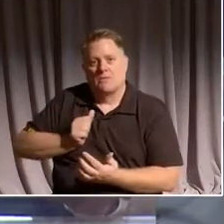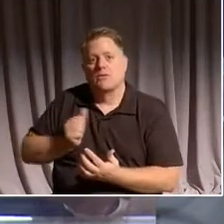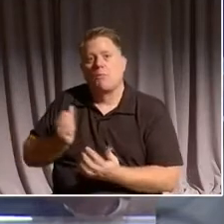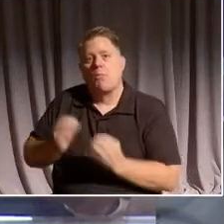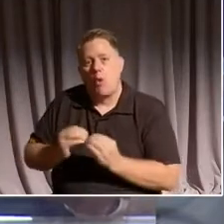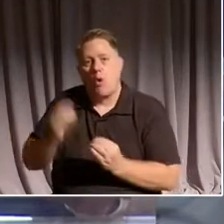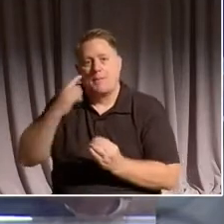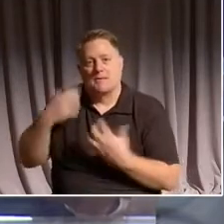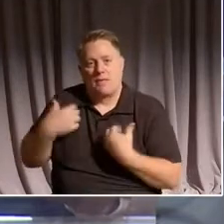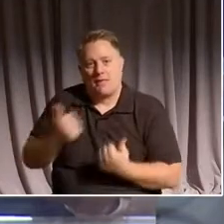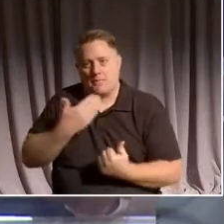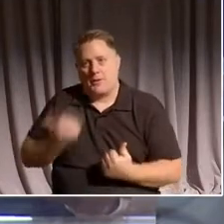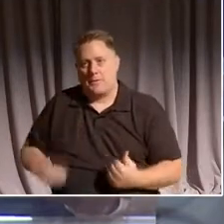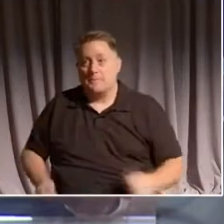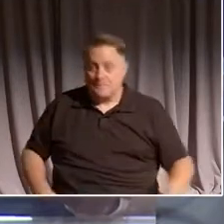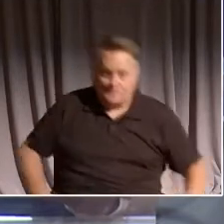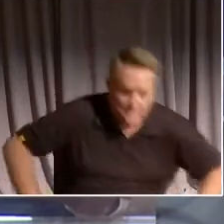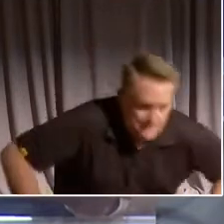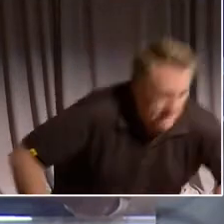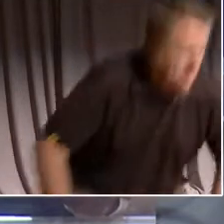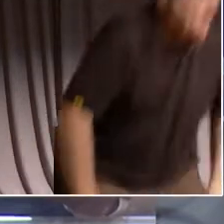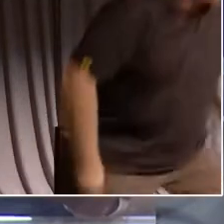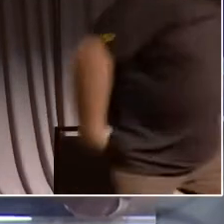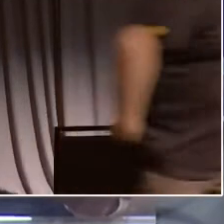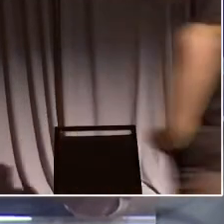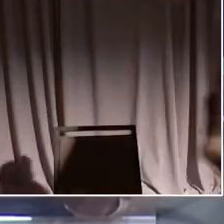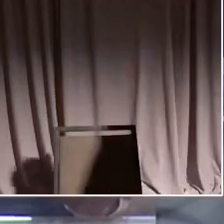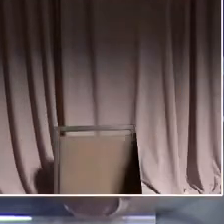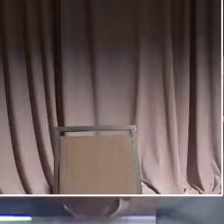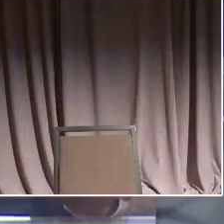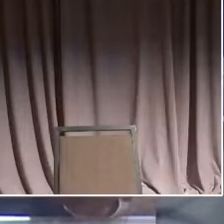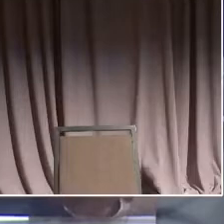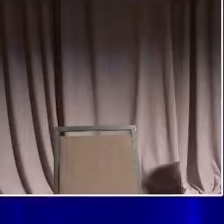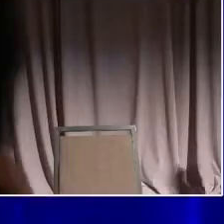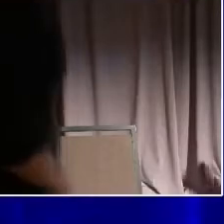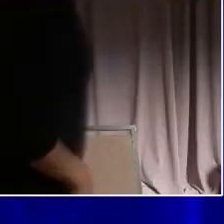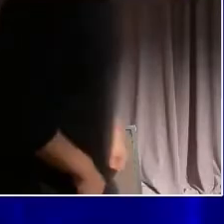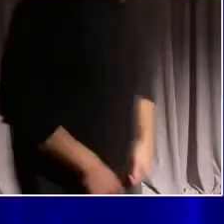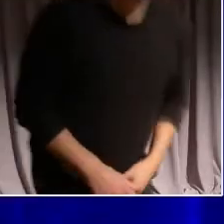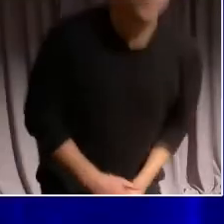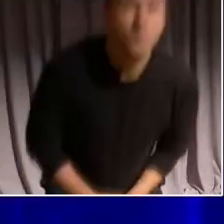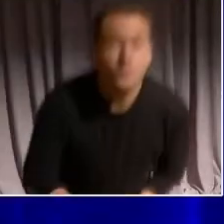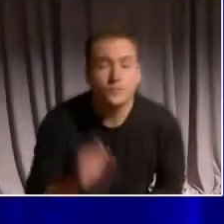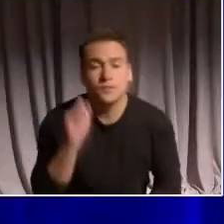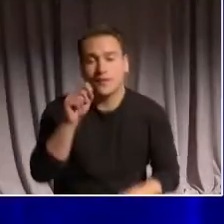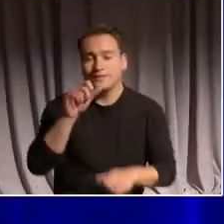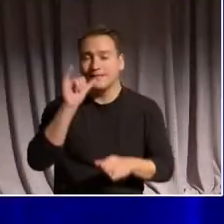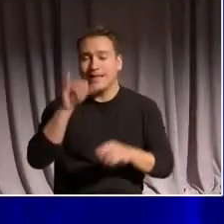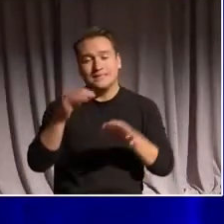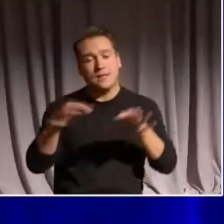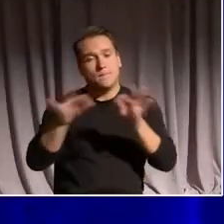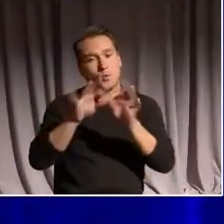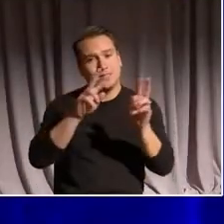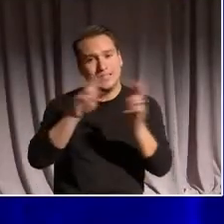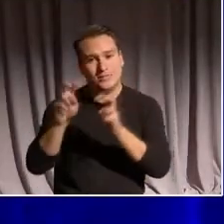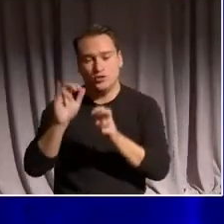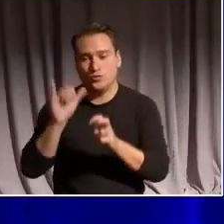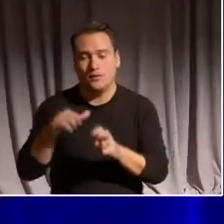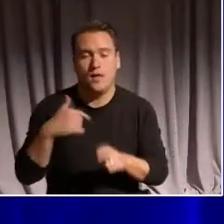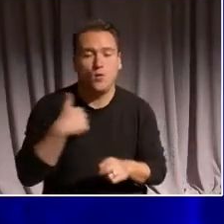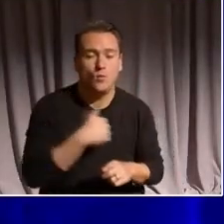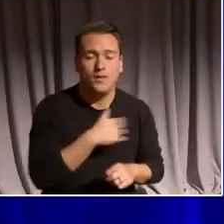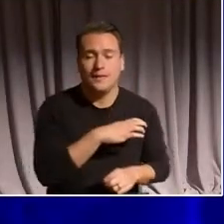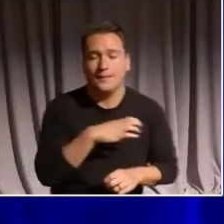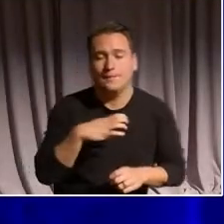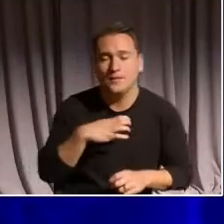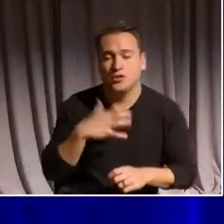time. Great. Thank you so much, Lisa. It's such an important issue that I know the Commission on Aging is working hard to elevate behavioral health and understanding